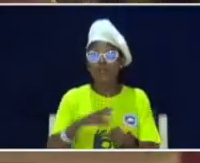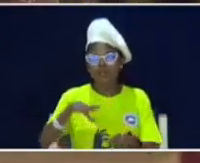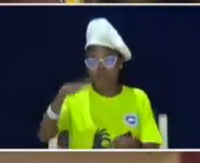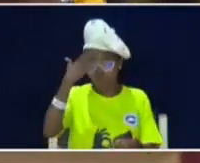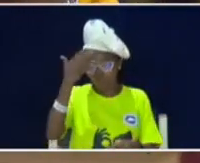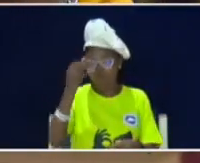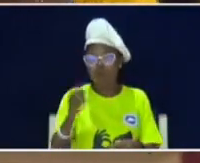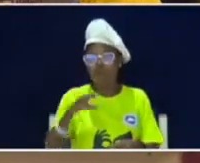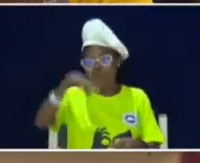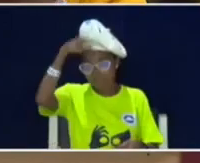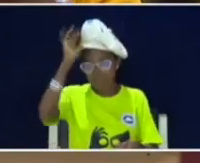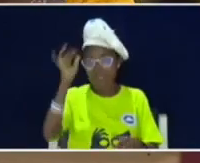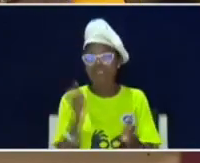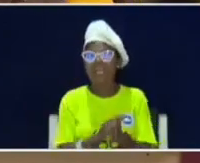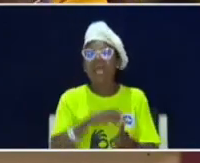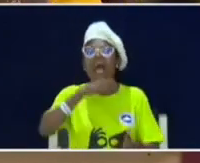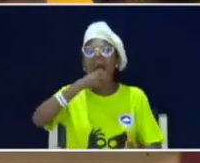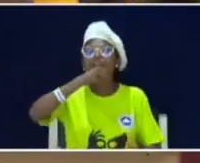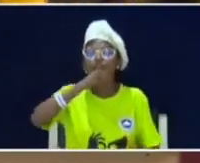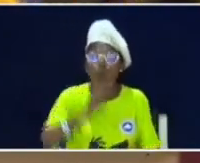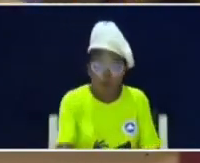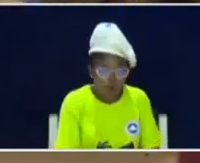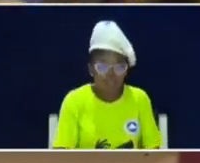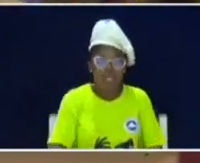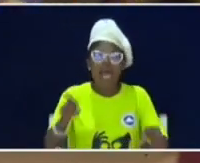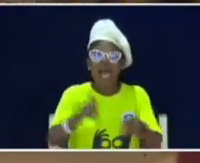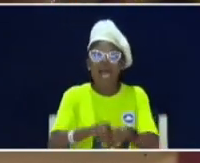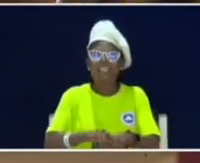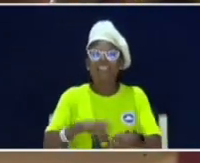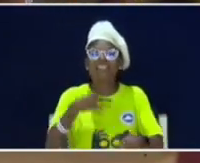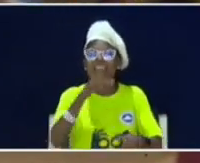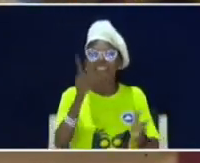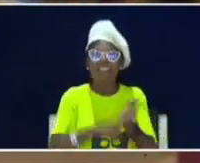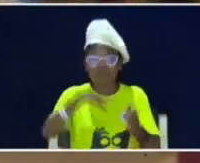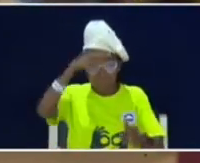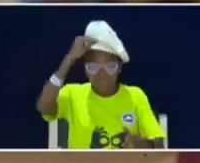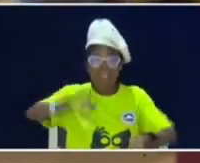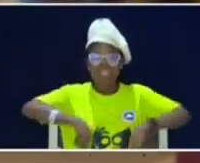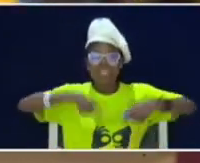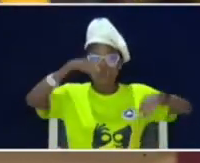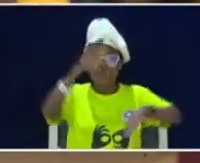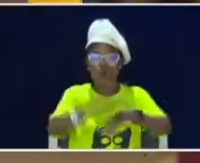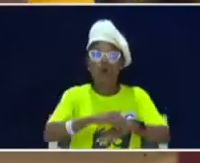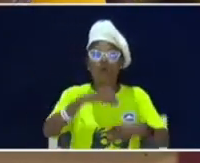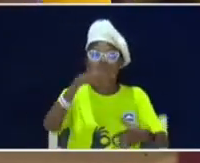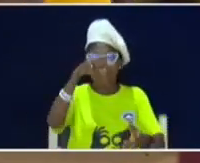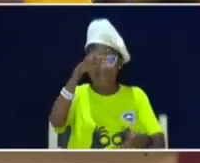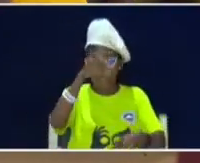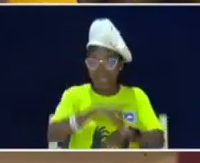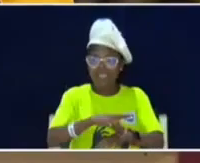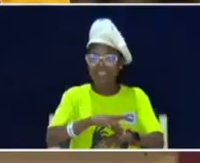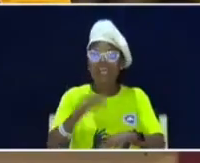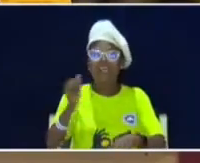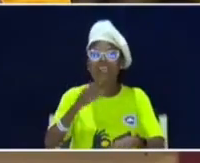As old as Methuselah lived on earth, the Bible recorded that Methuselah lived